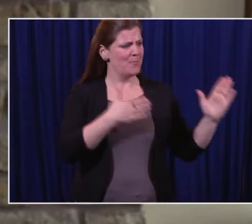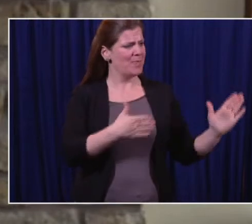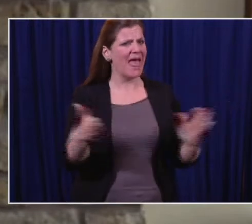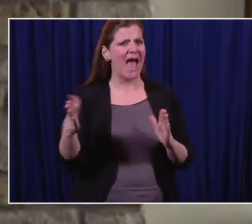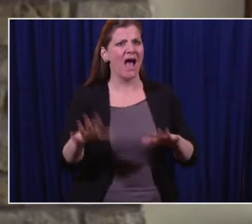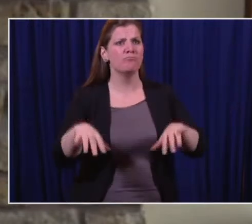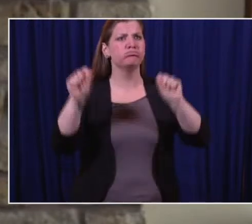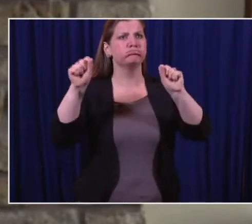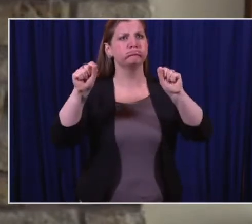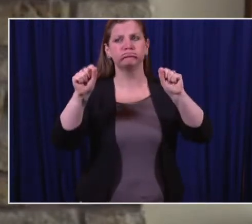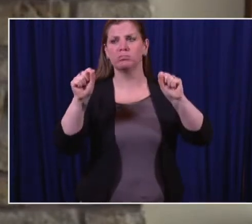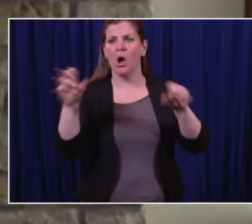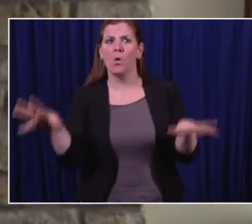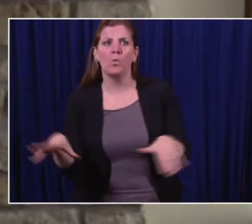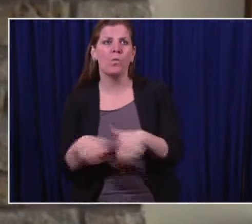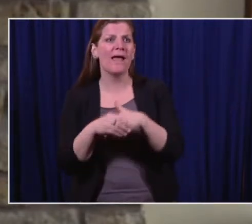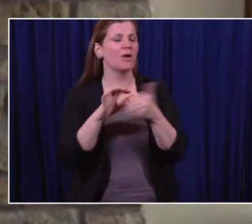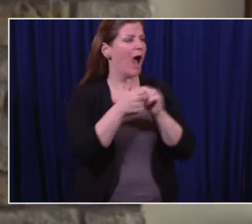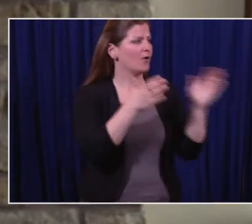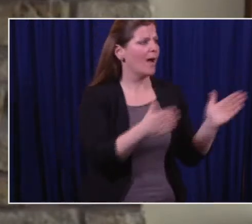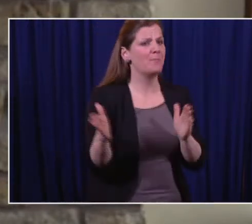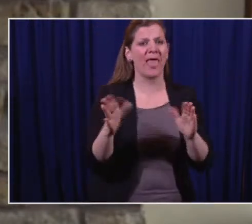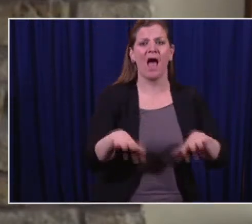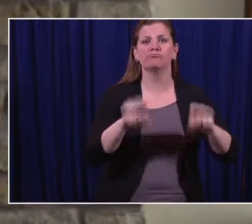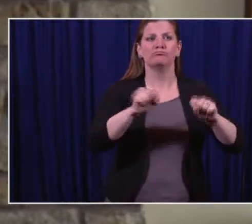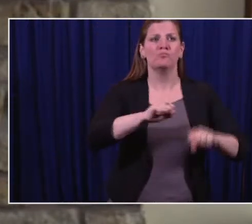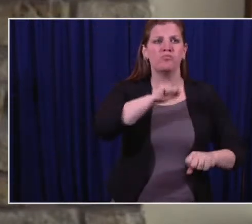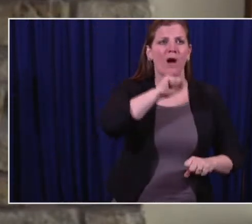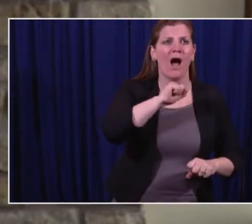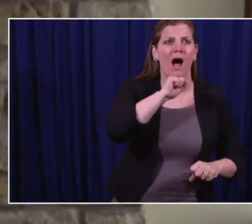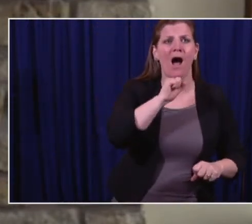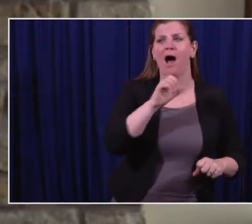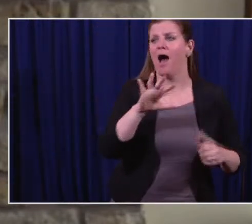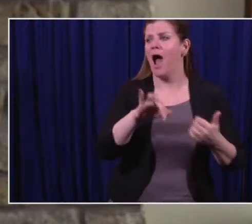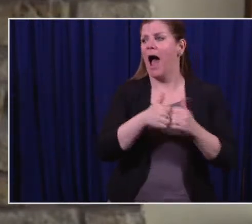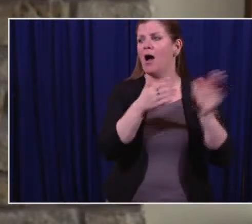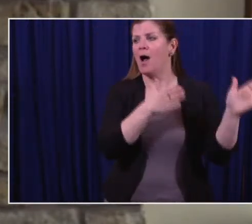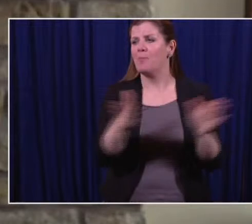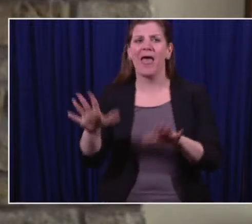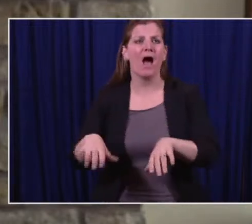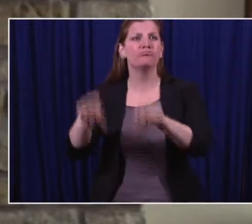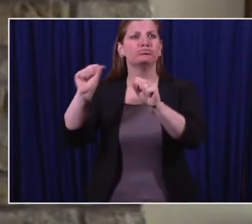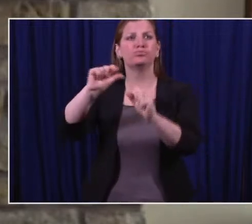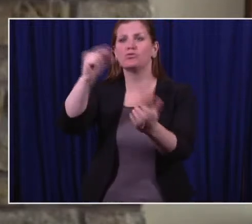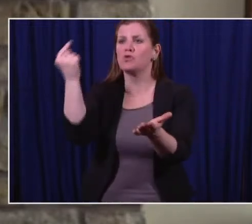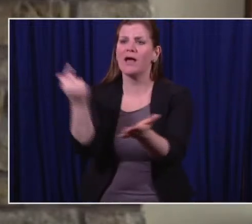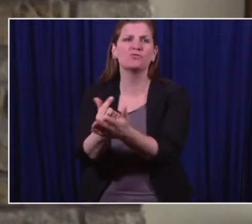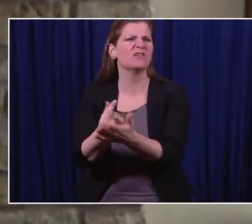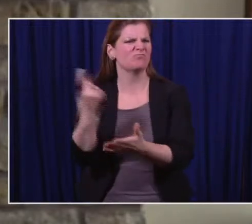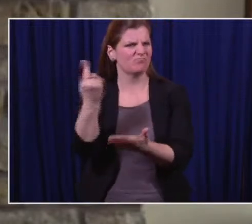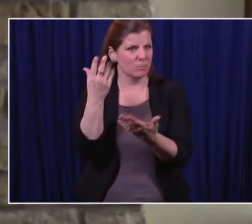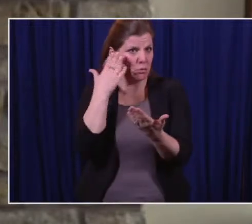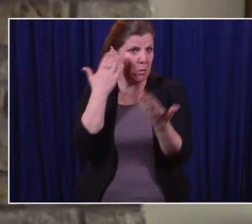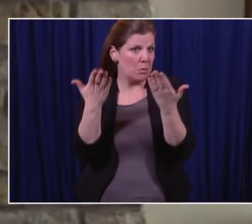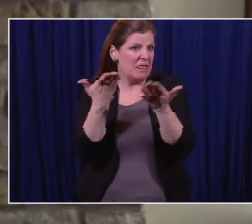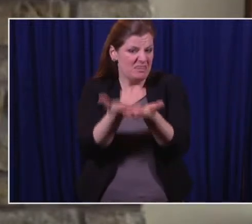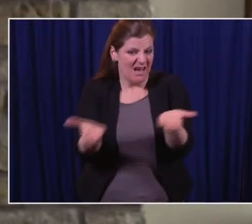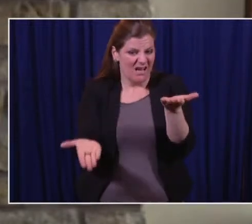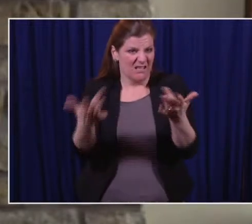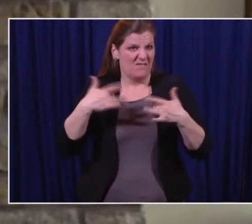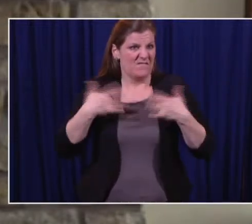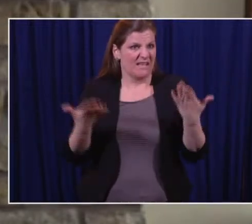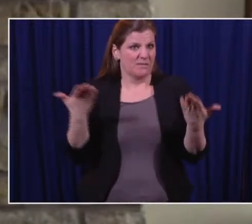a prom or a graduation that might be a few months away, and they want to